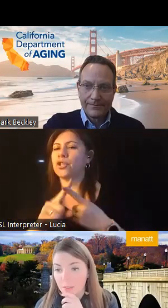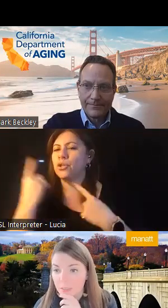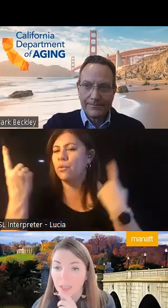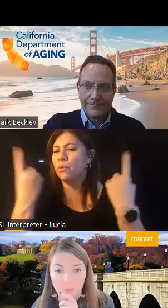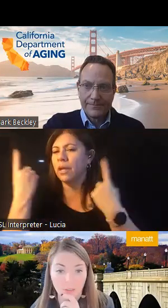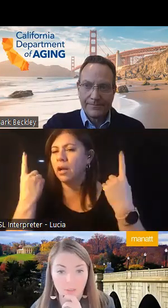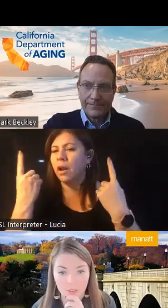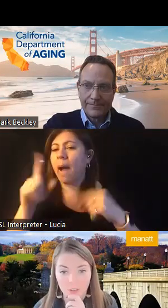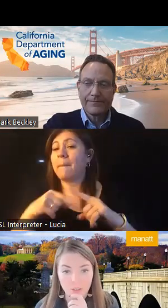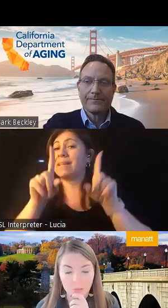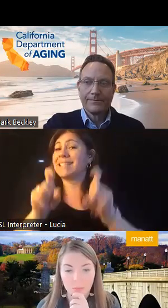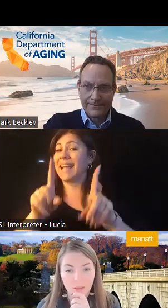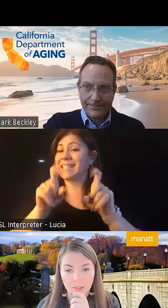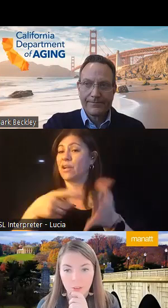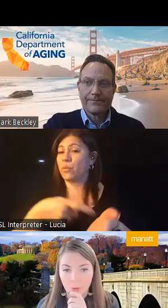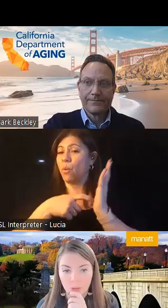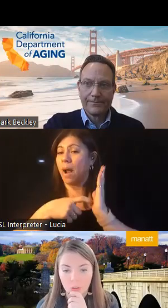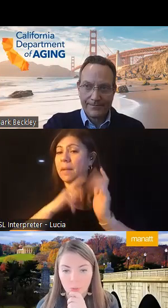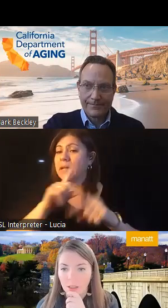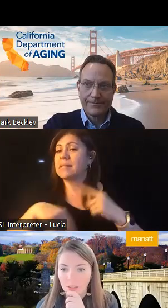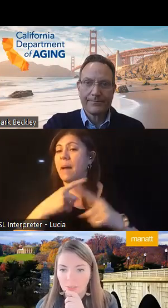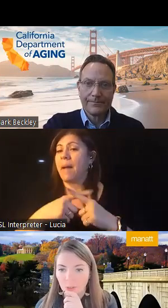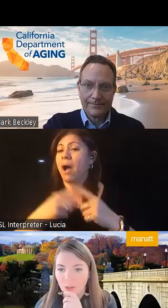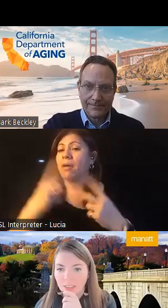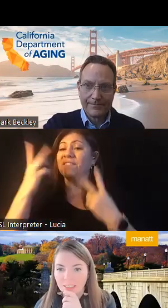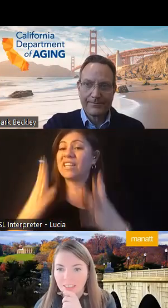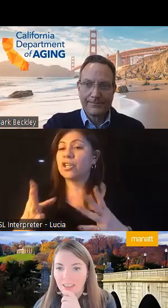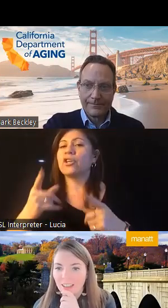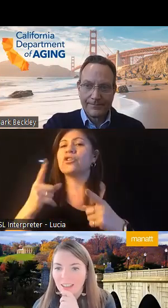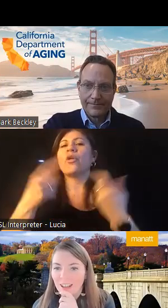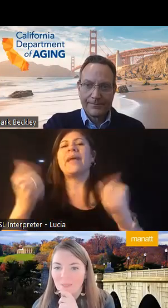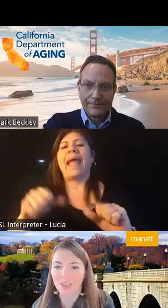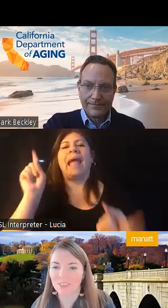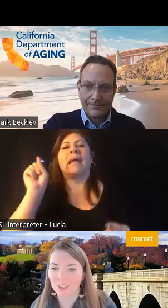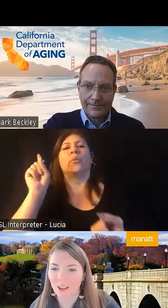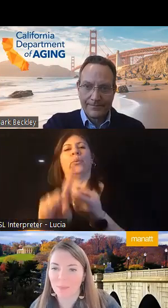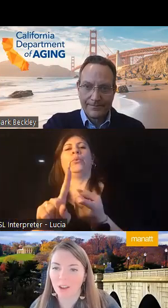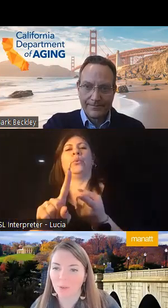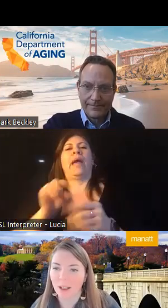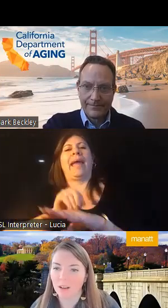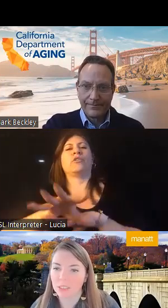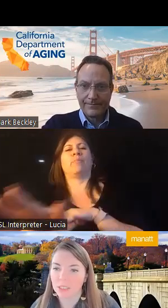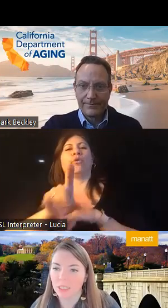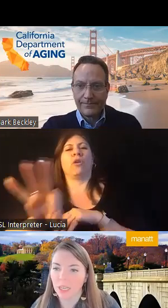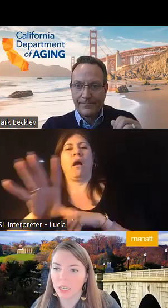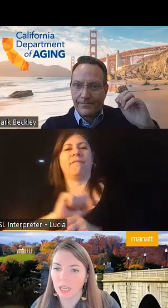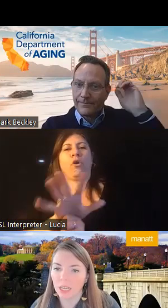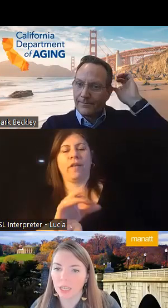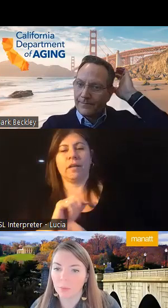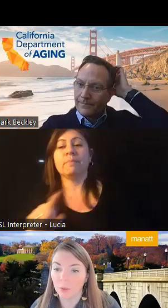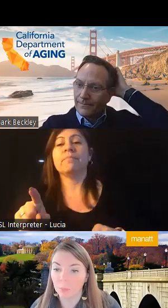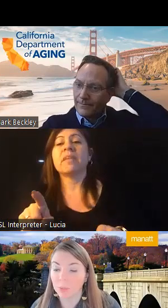testing requirements around visitors to minimize exposures as well. Great. We have another comment around